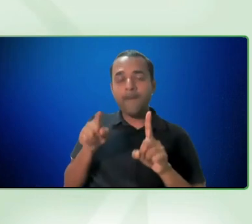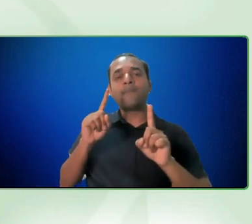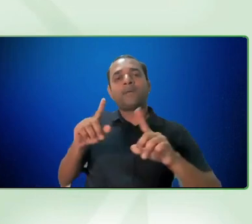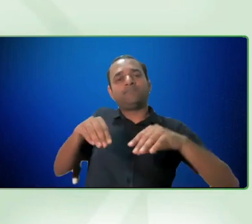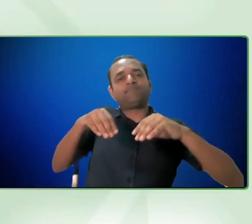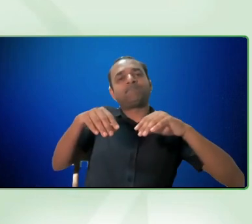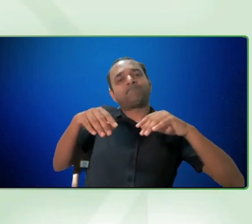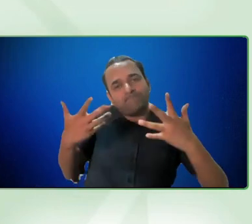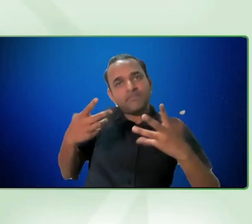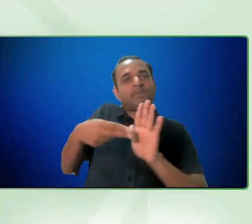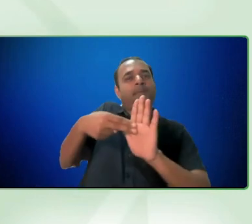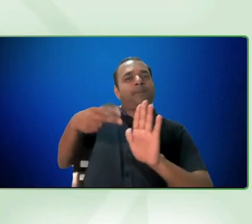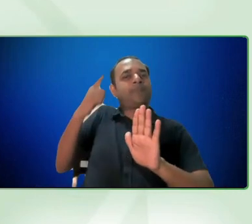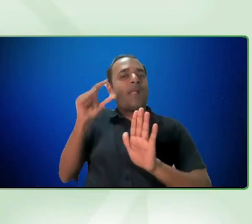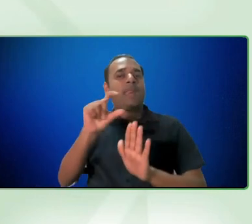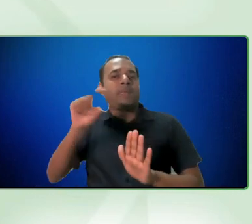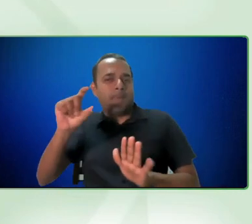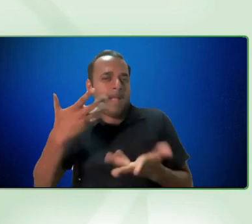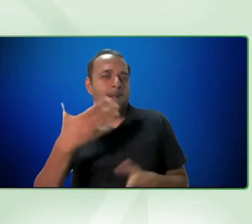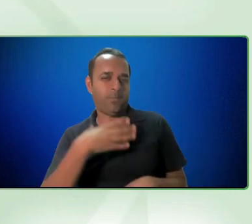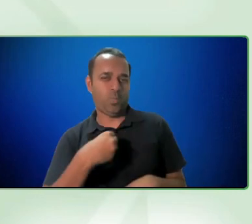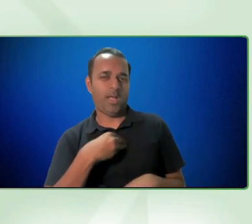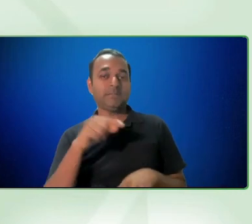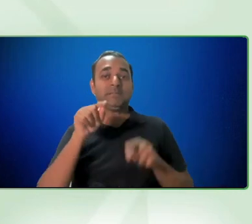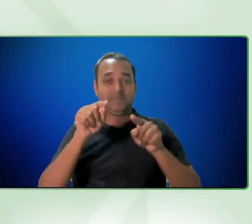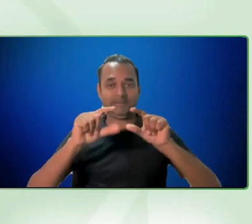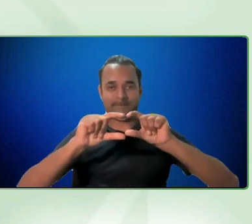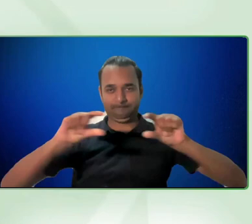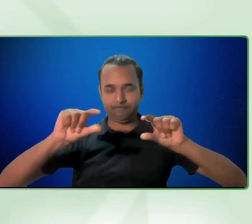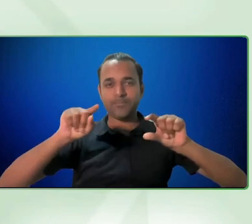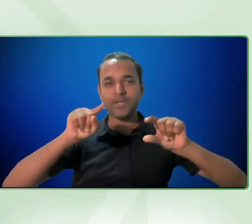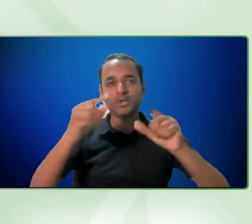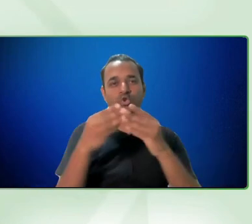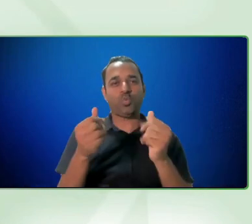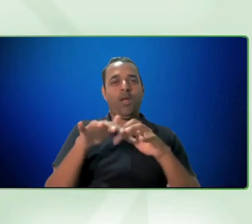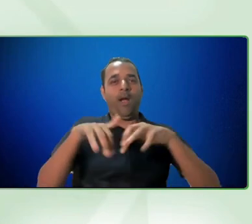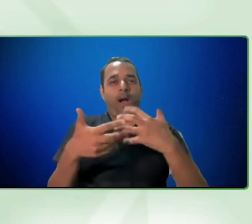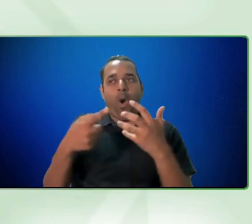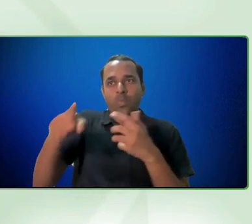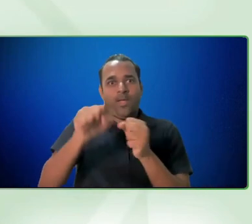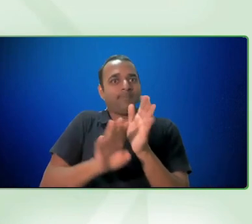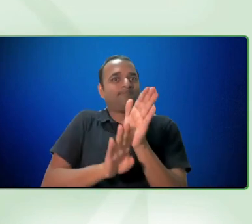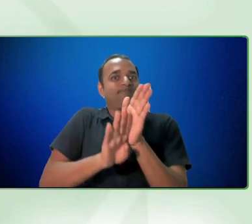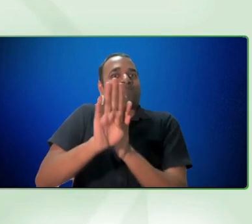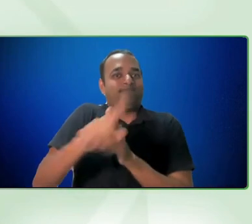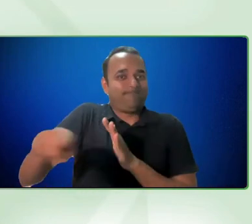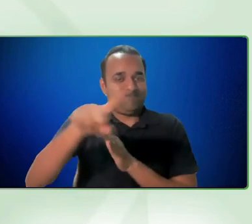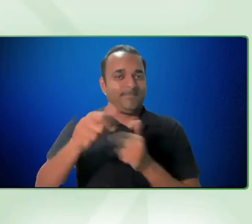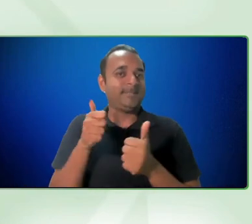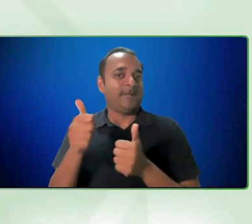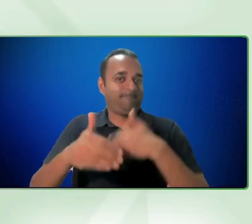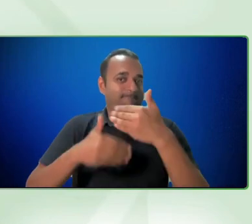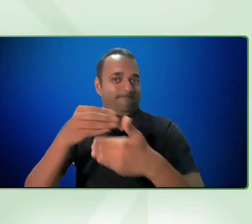organizations. But what do you see as kind of key barriers, despite all of these kind of imperatives,